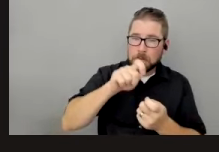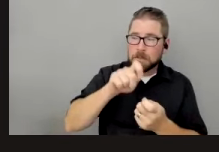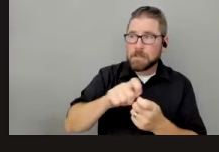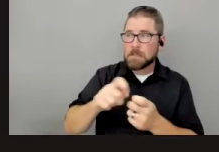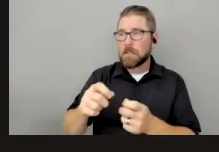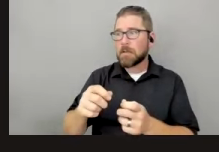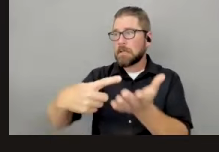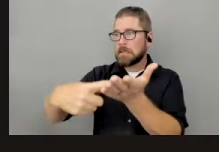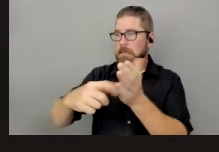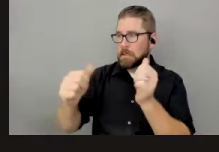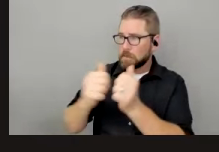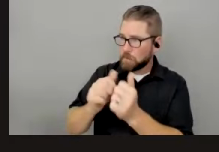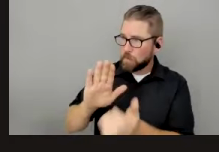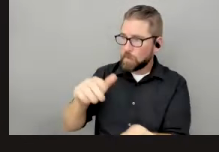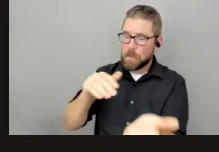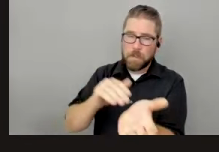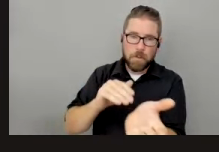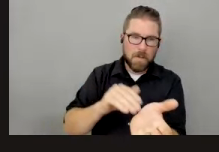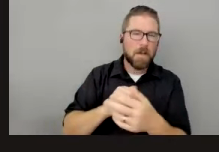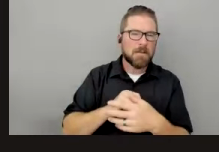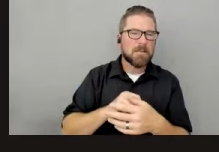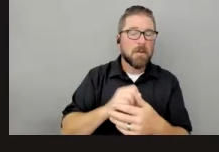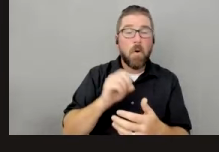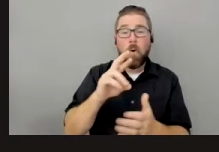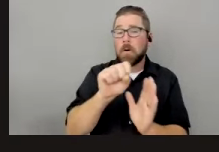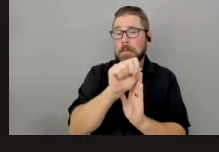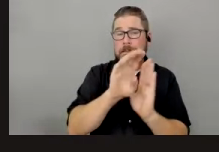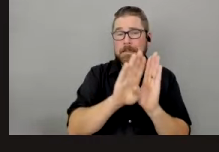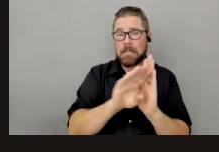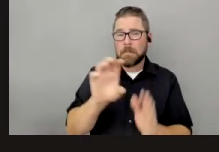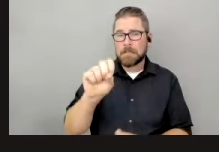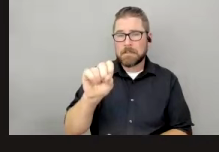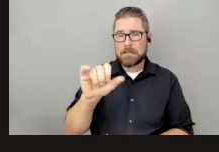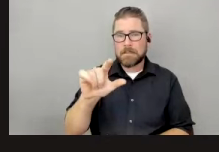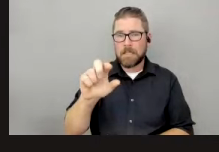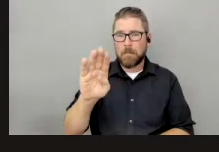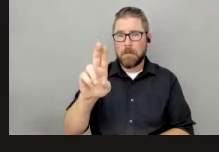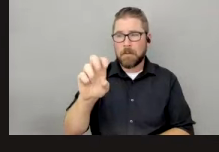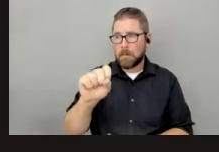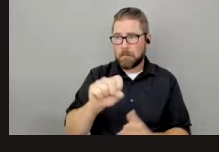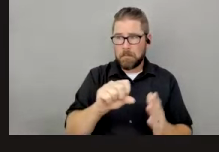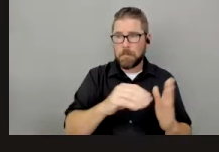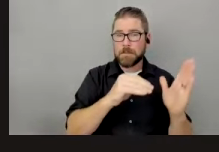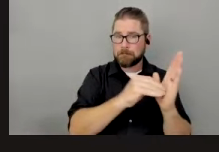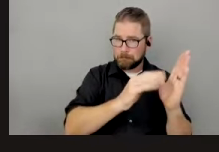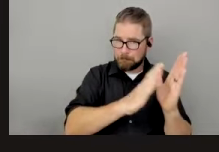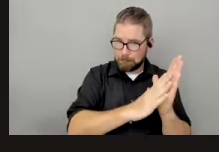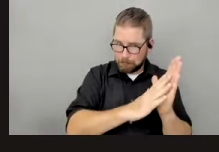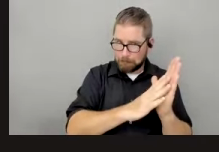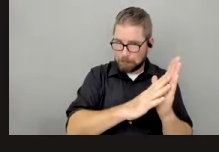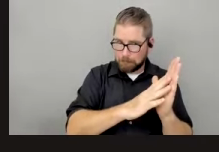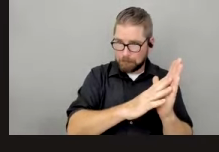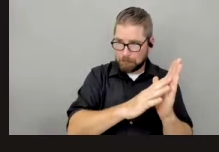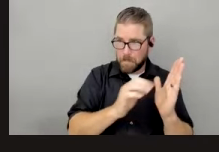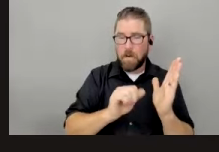your syllabus is, I think, just the best way to go about it, because you're making everybody aware at one time. And